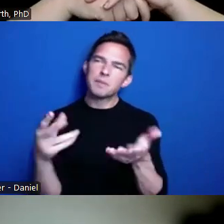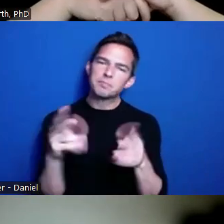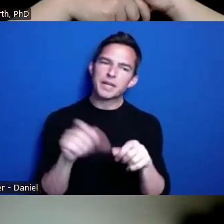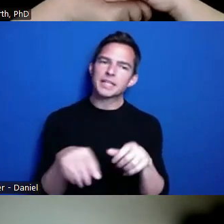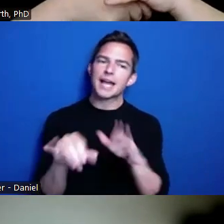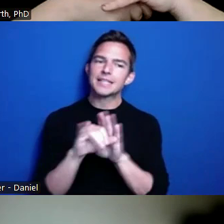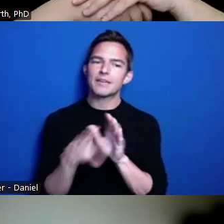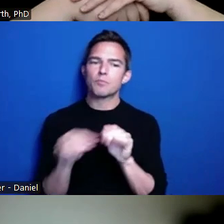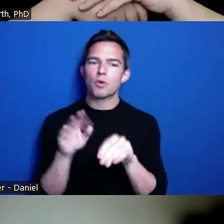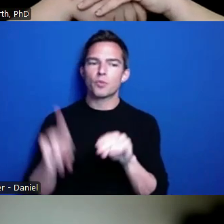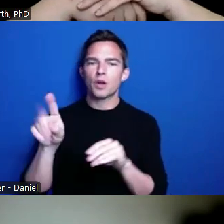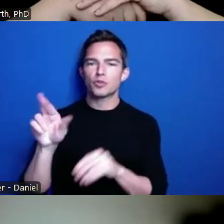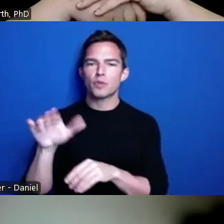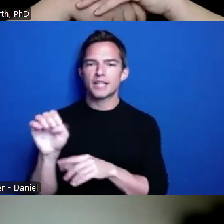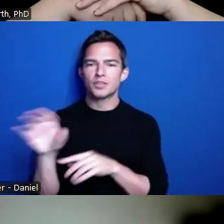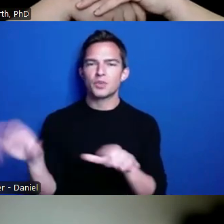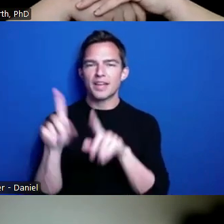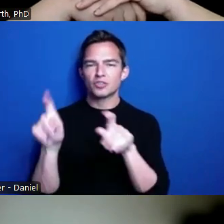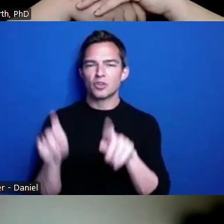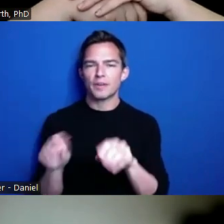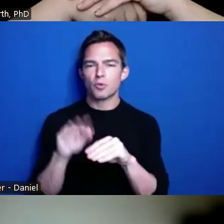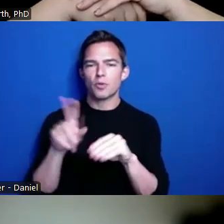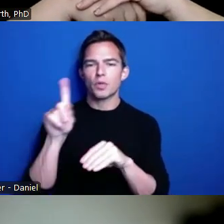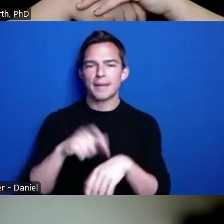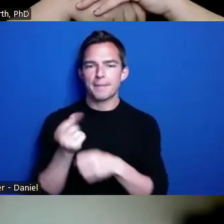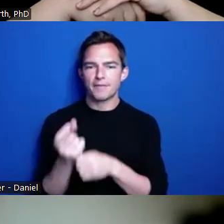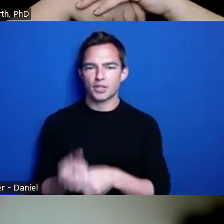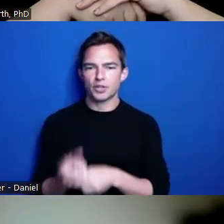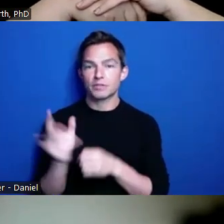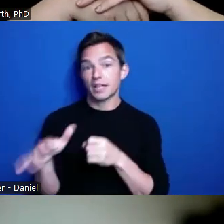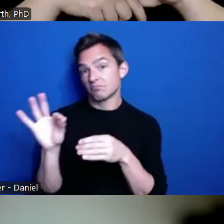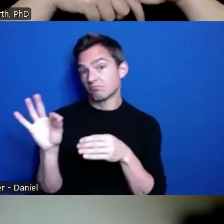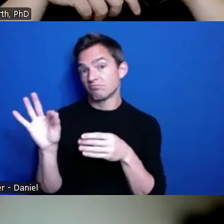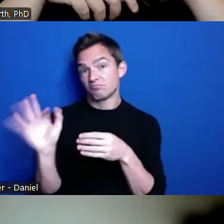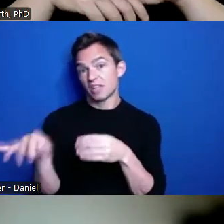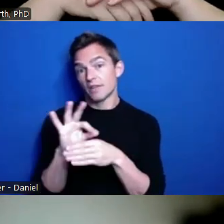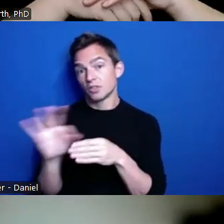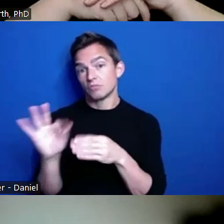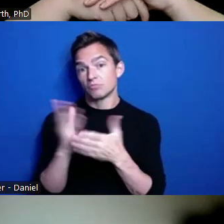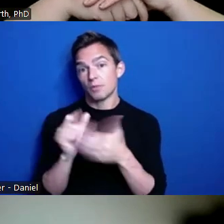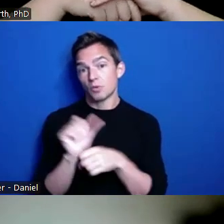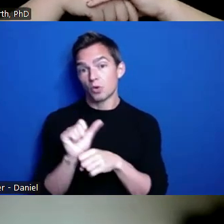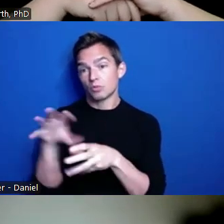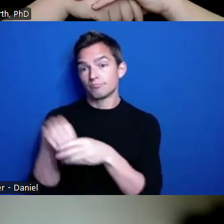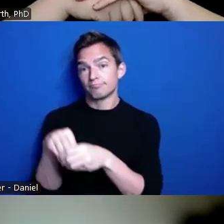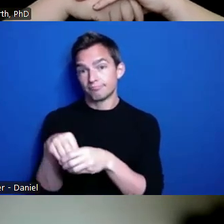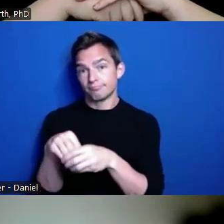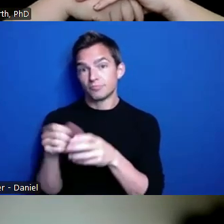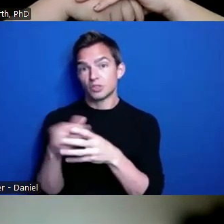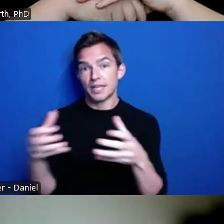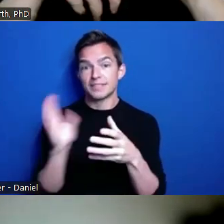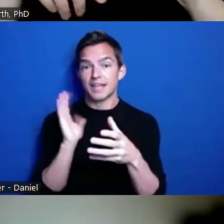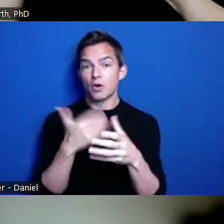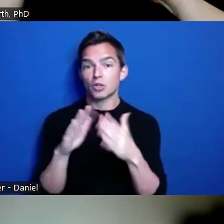So we do that survey about once a year, and that is a function of some work we're doing to expand our support groups in diverse